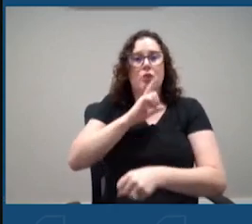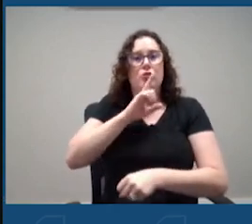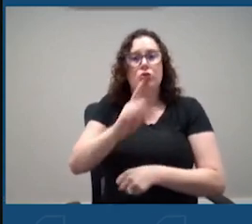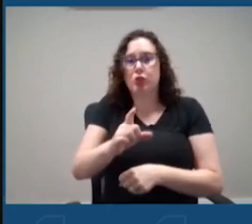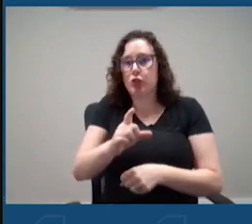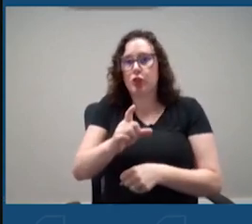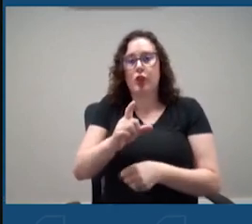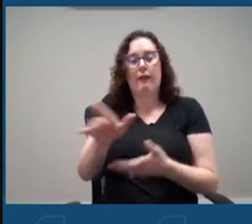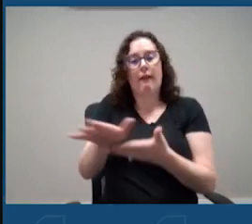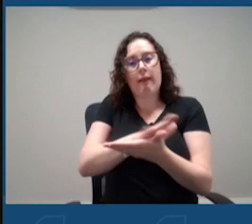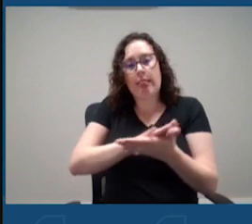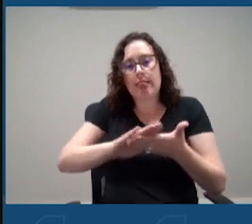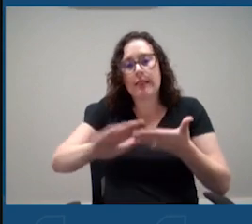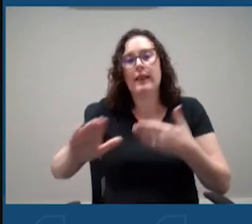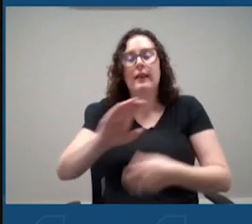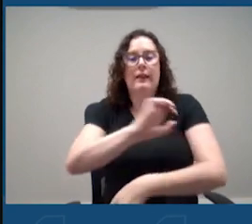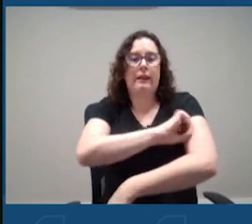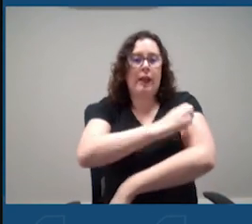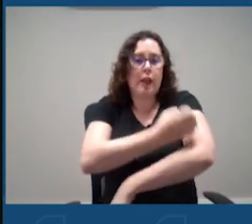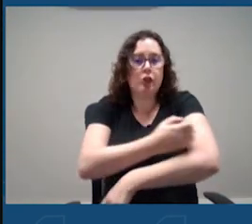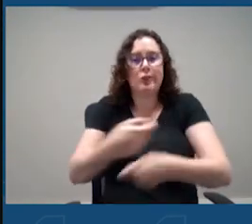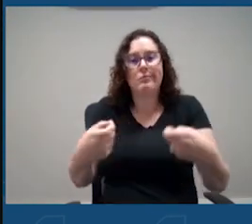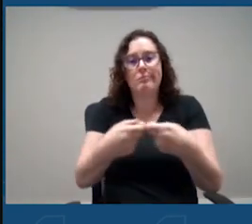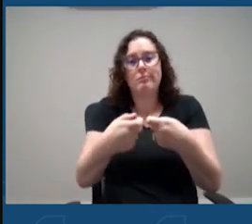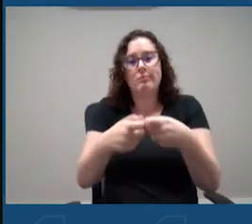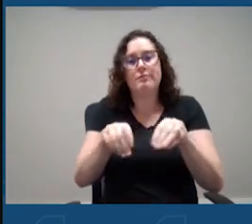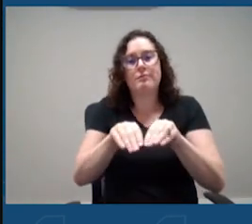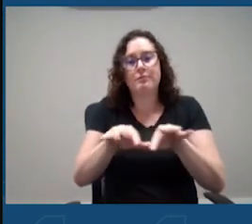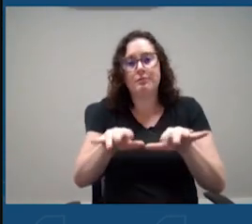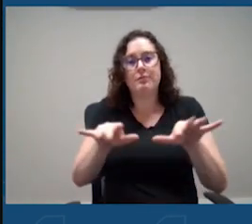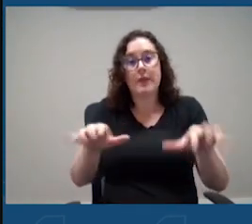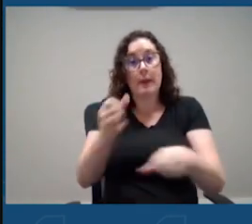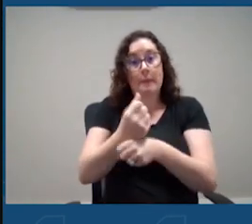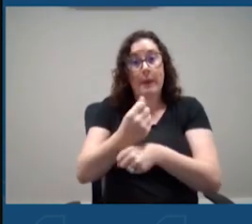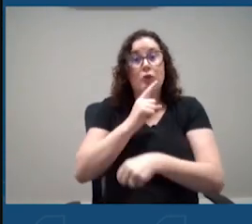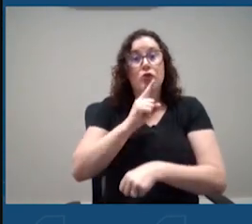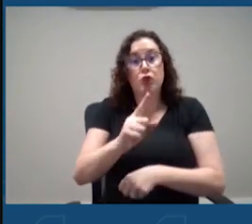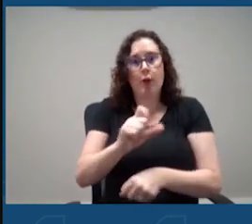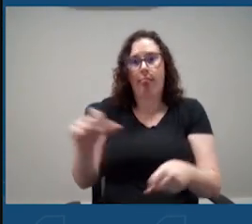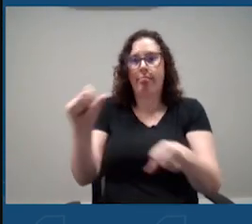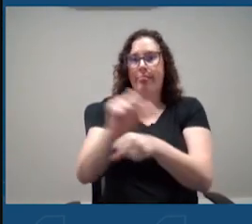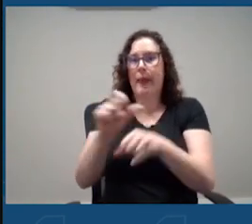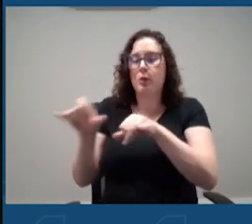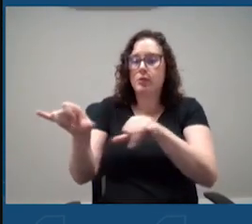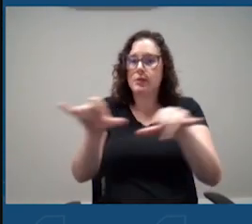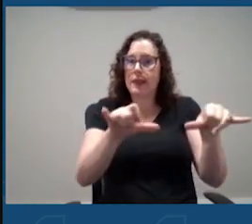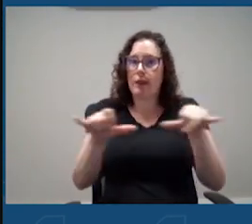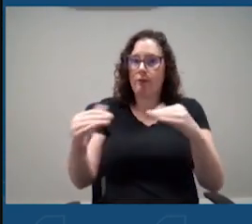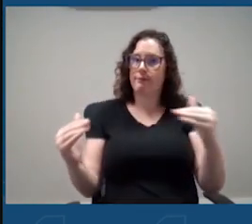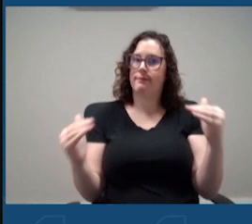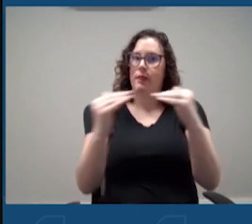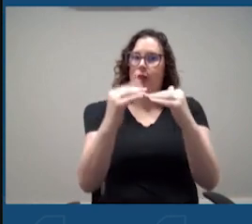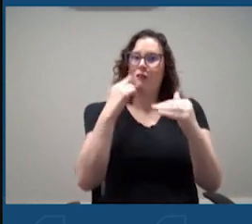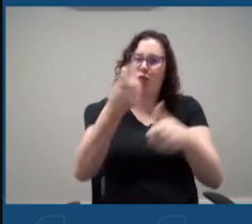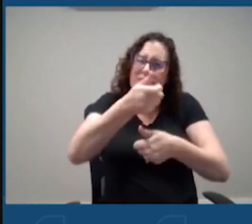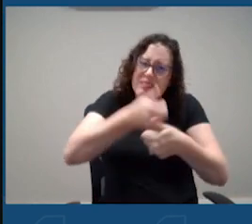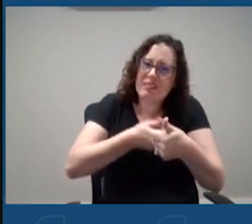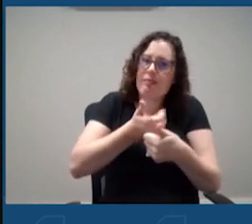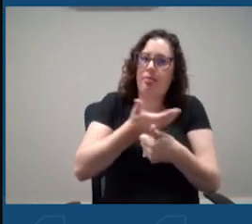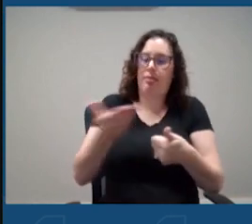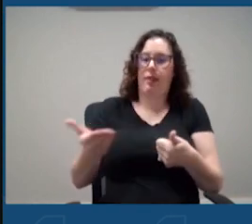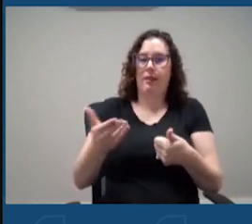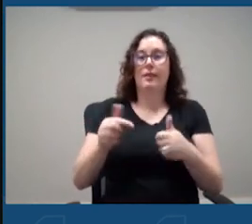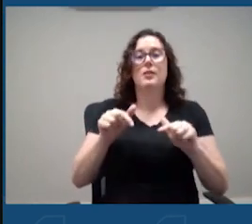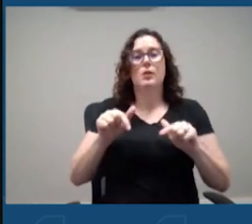clean energy and make sure that there's labor standards for each and everything. And this is just another step in the